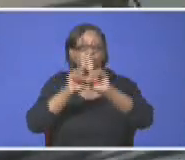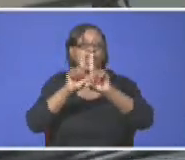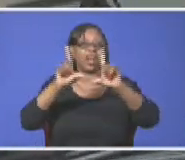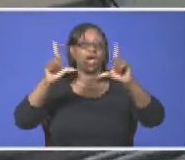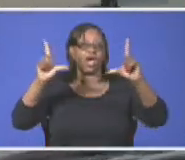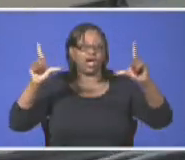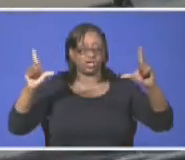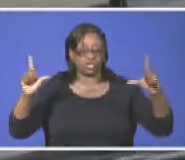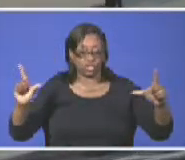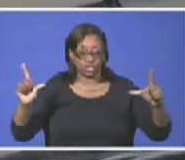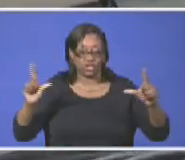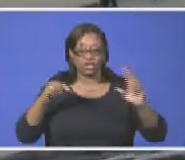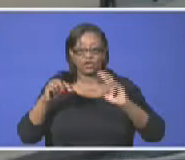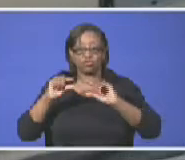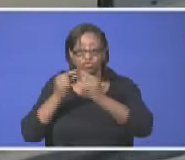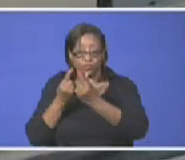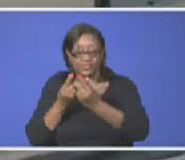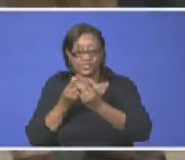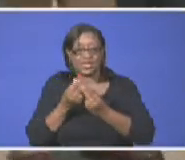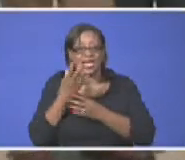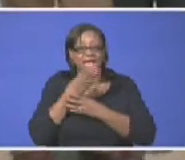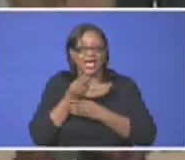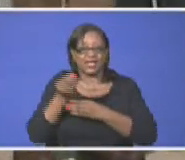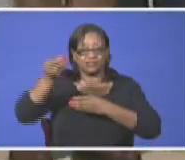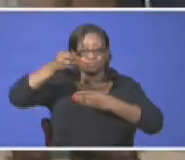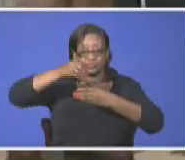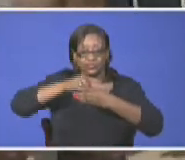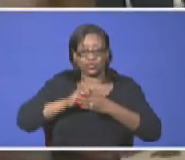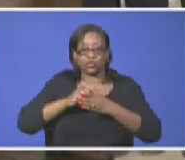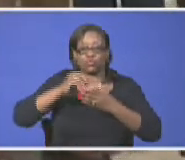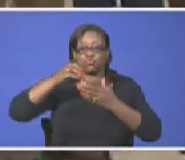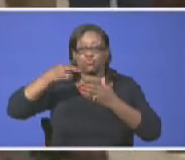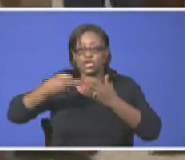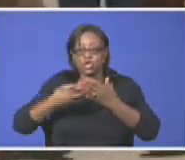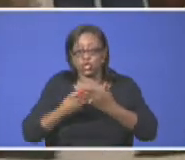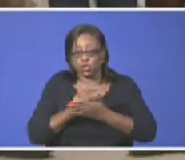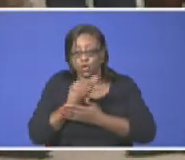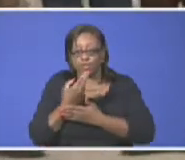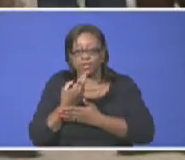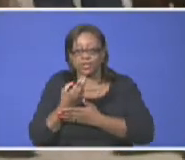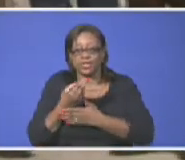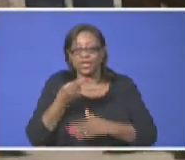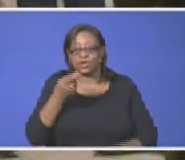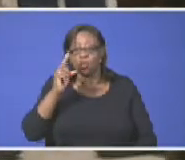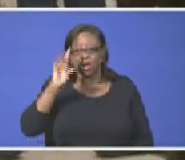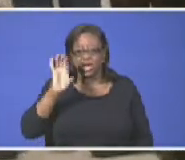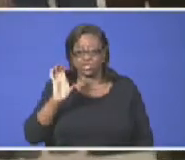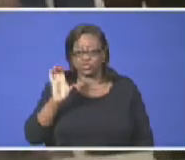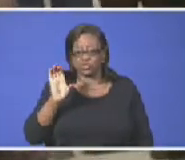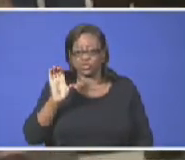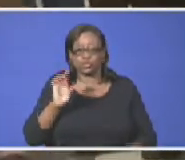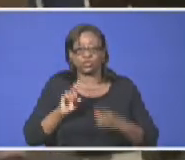the government, and it allows for an installed renewable energy capacity going from 100 kW up to